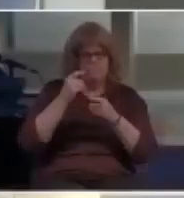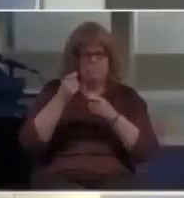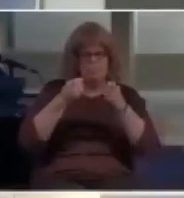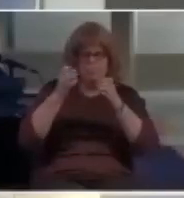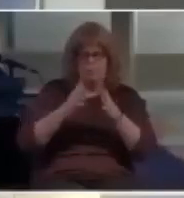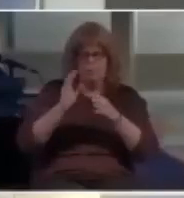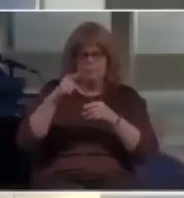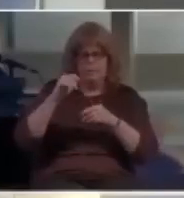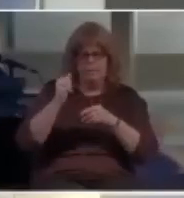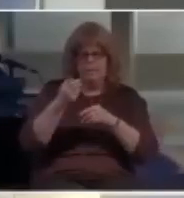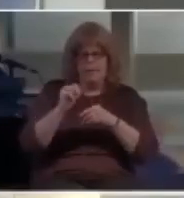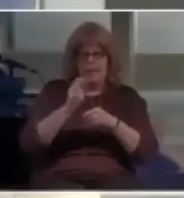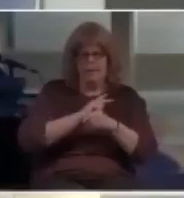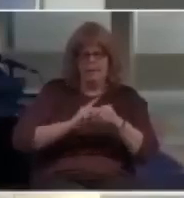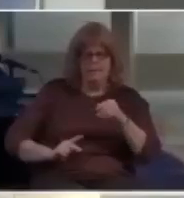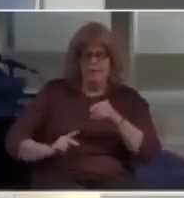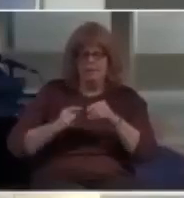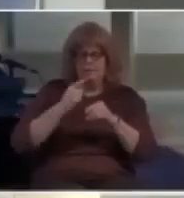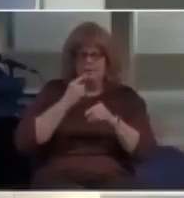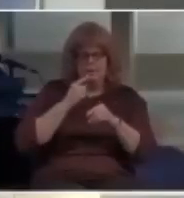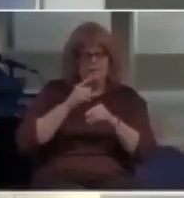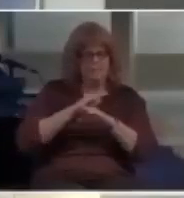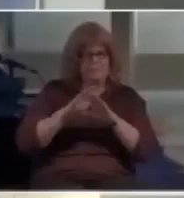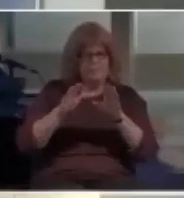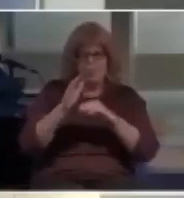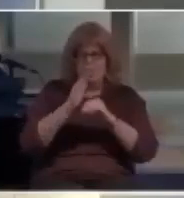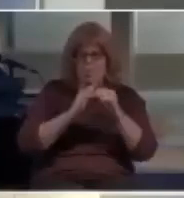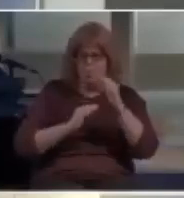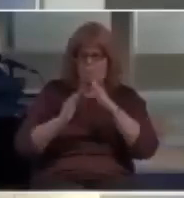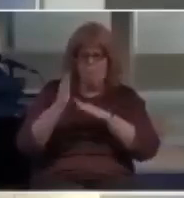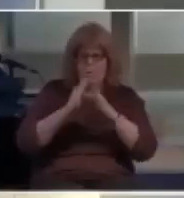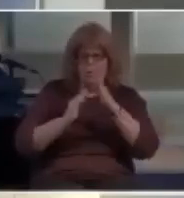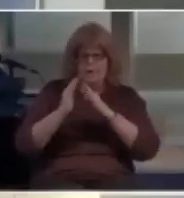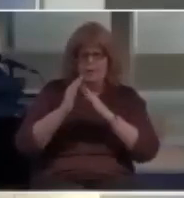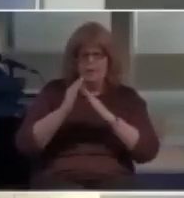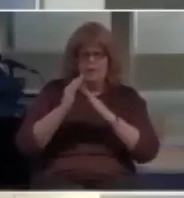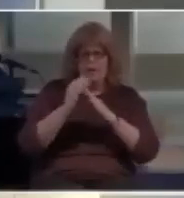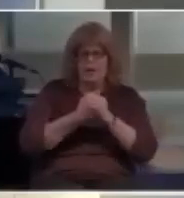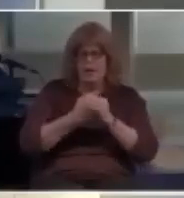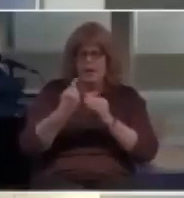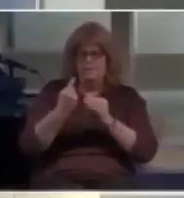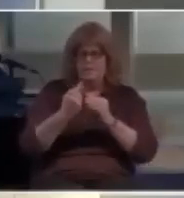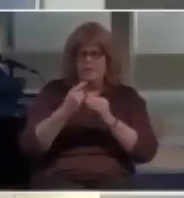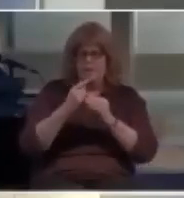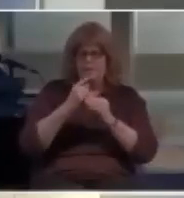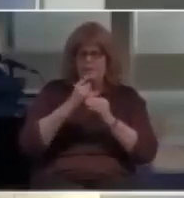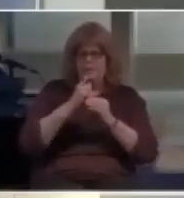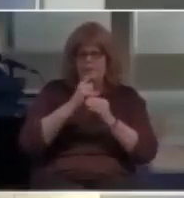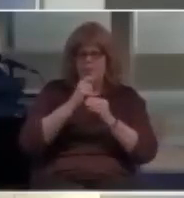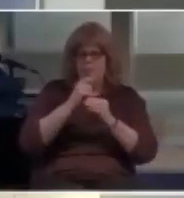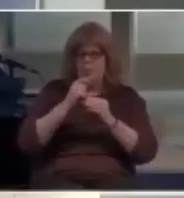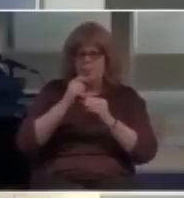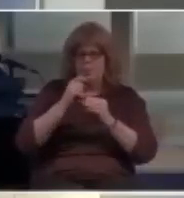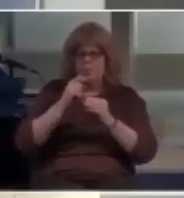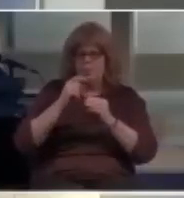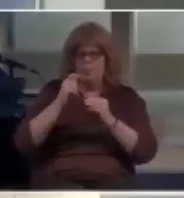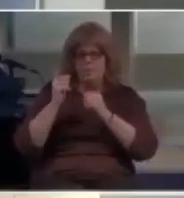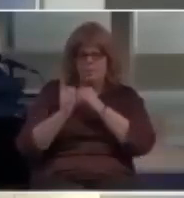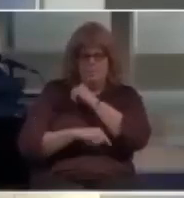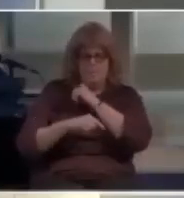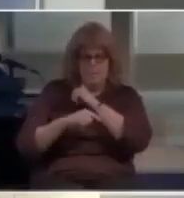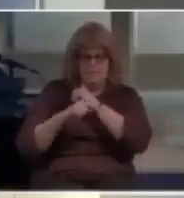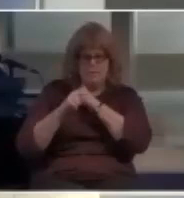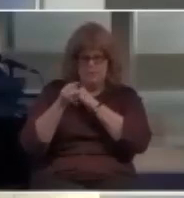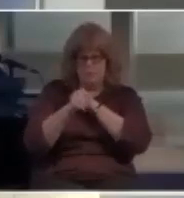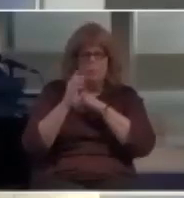the pagan kings around them, he's saying, don't worry, because everybody who dishes it out is going to get it in the